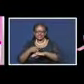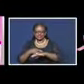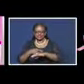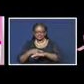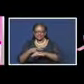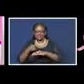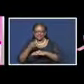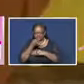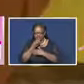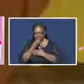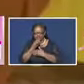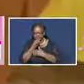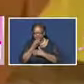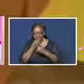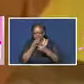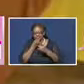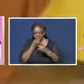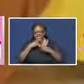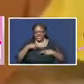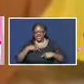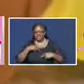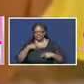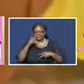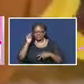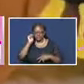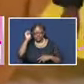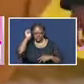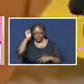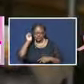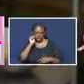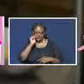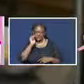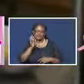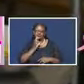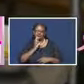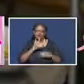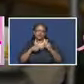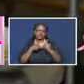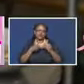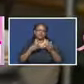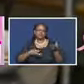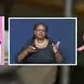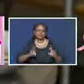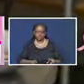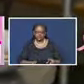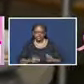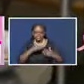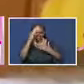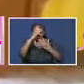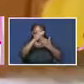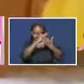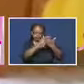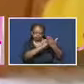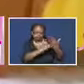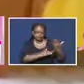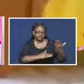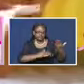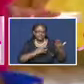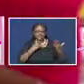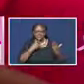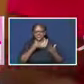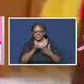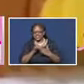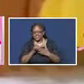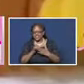Consumer Science Officer Raquel Turnquest talks about competition guidelines. You would find that this competition is only open to family and